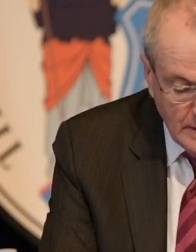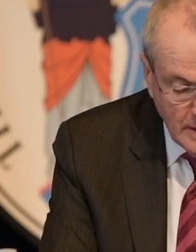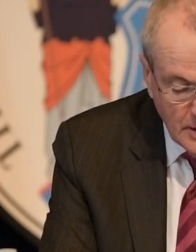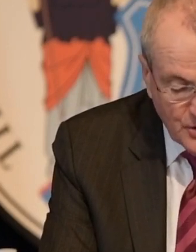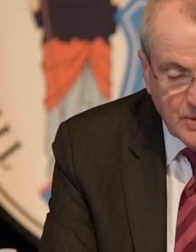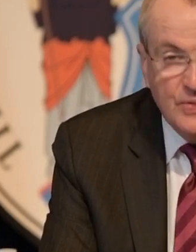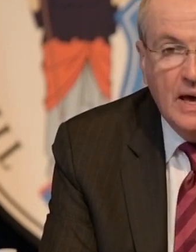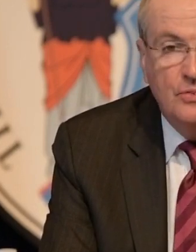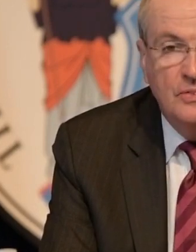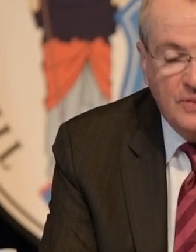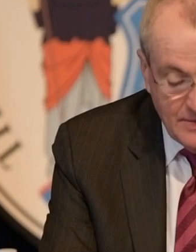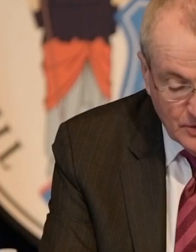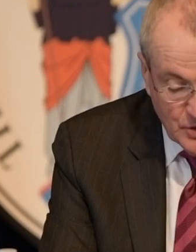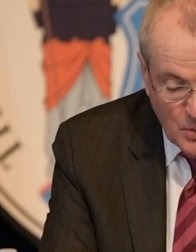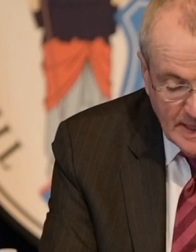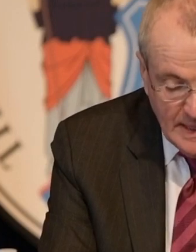reporting